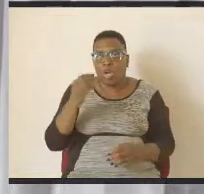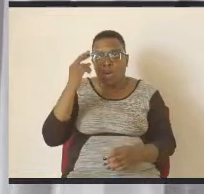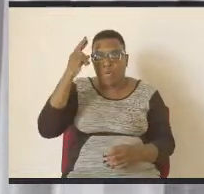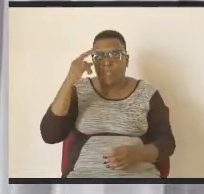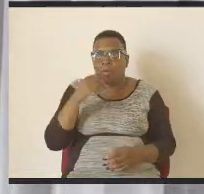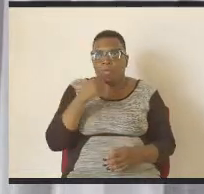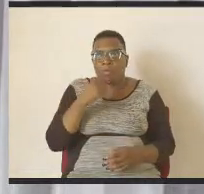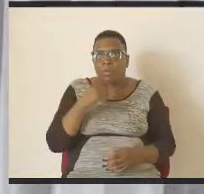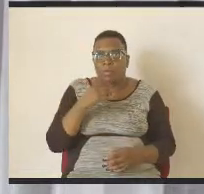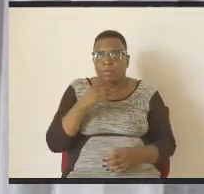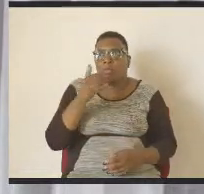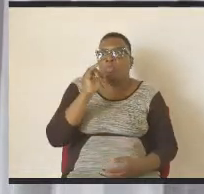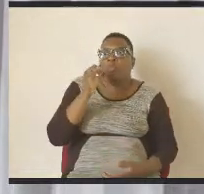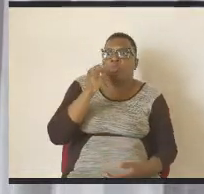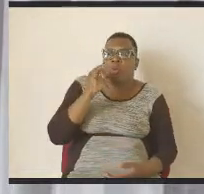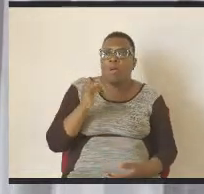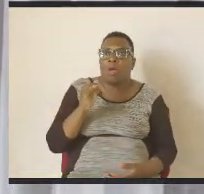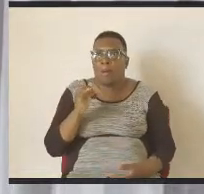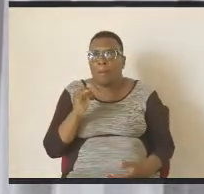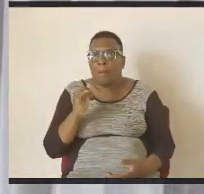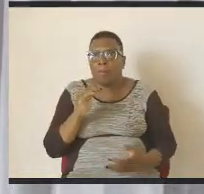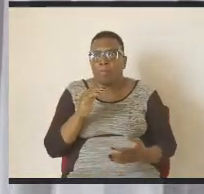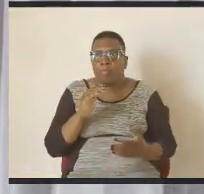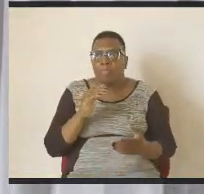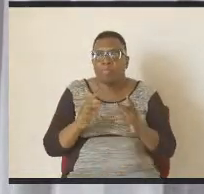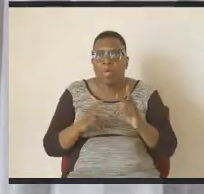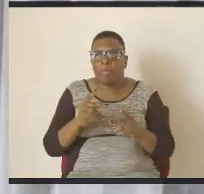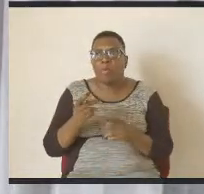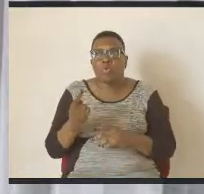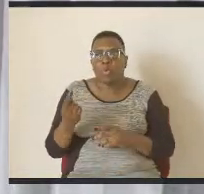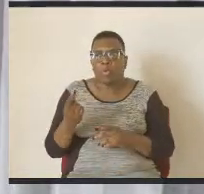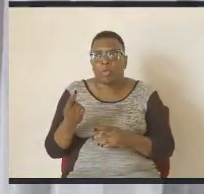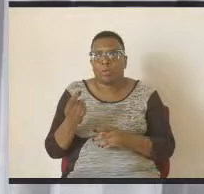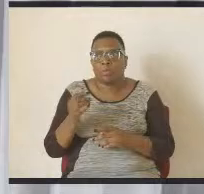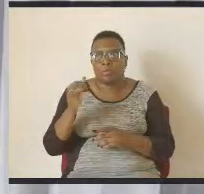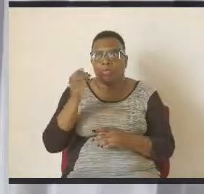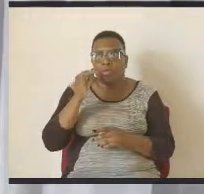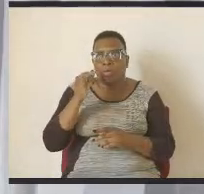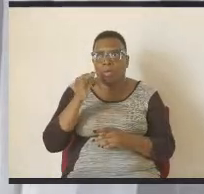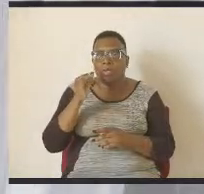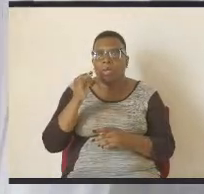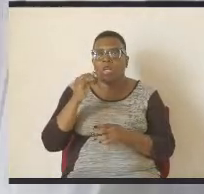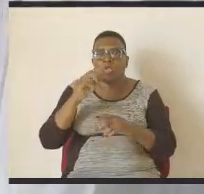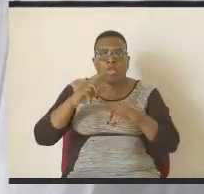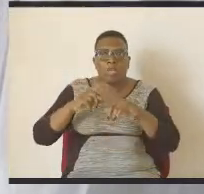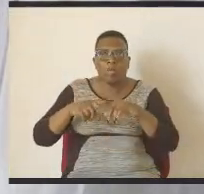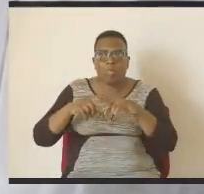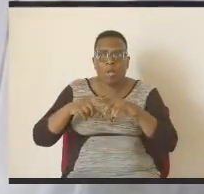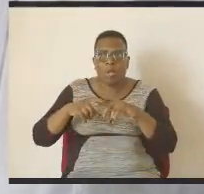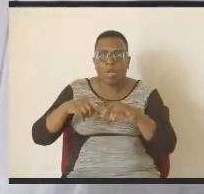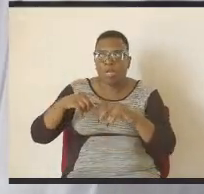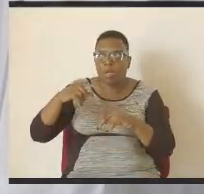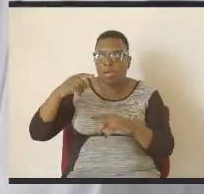of alcohol, sometimes people may do these things. And then the thing about muscle memory, relying on muscle memory to